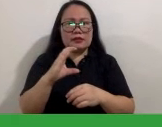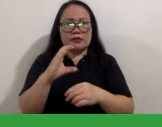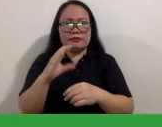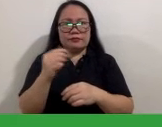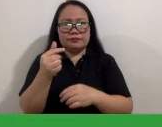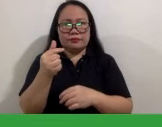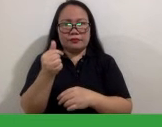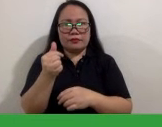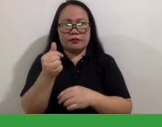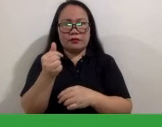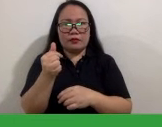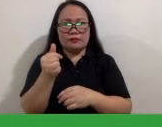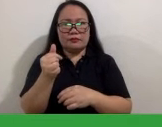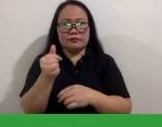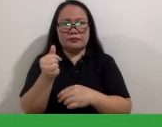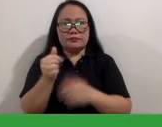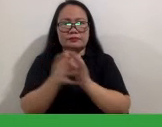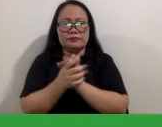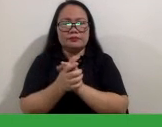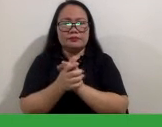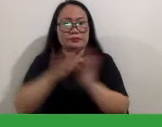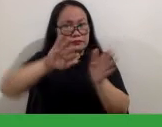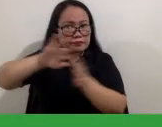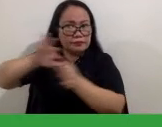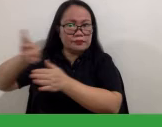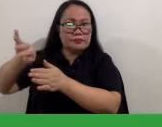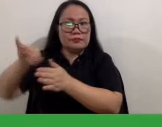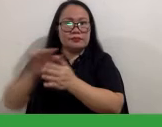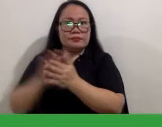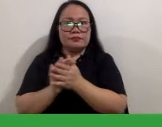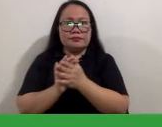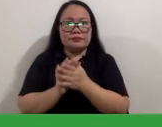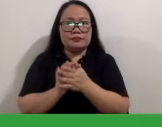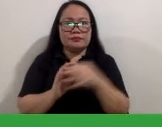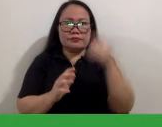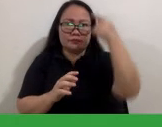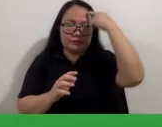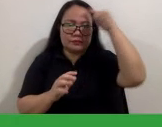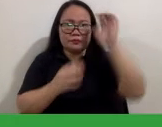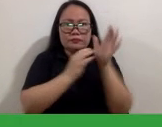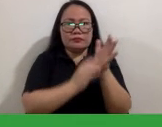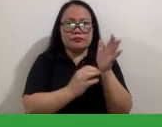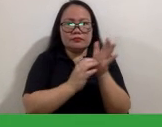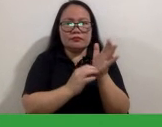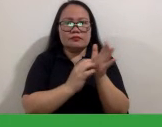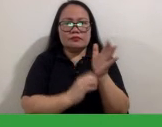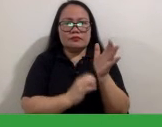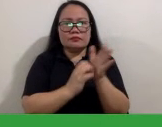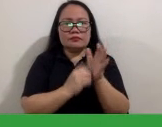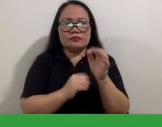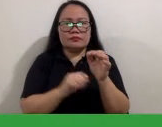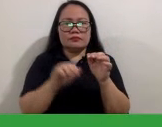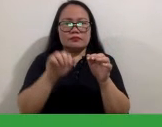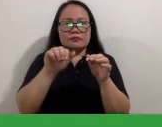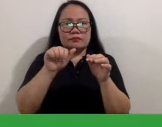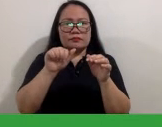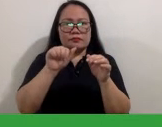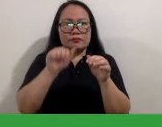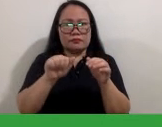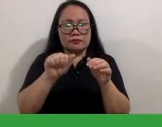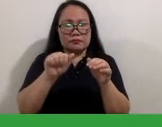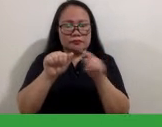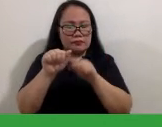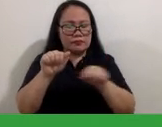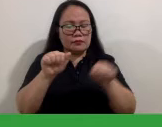addition. And then, sa subtraction, A times B, that's why we have A times B, and then